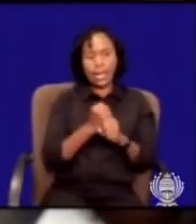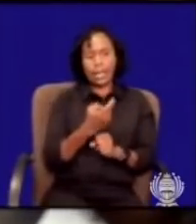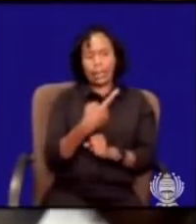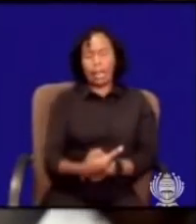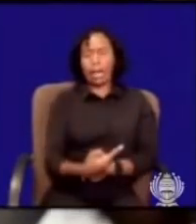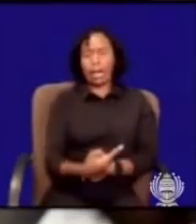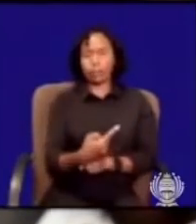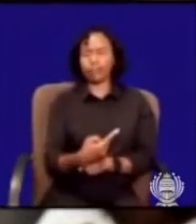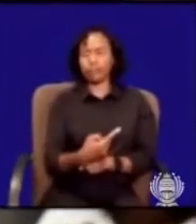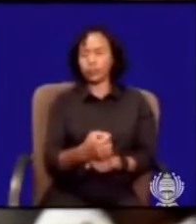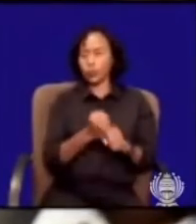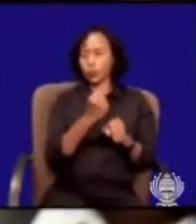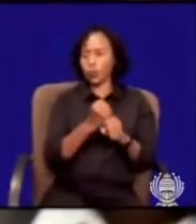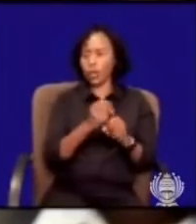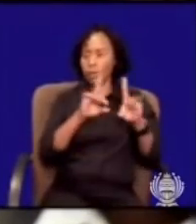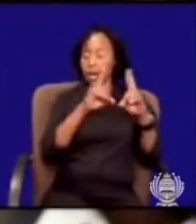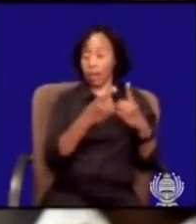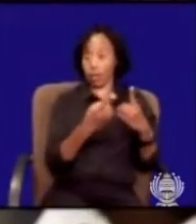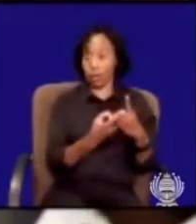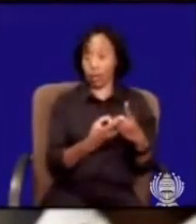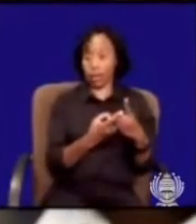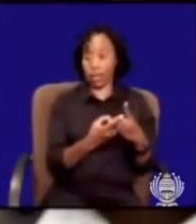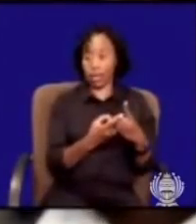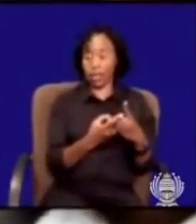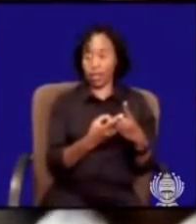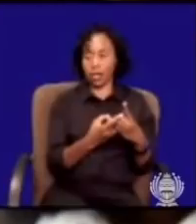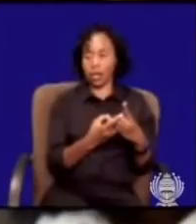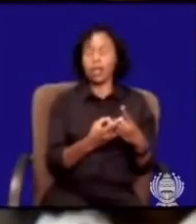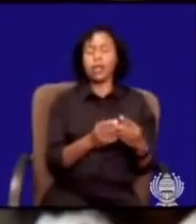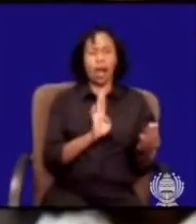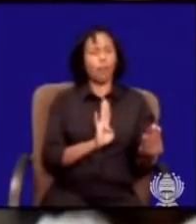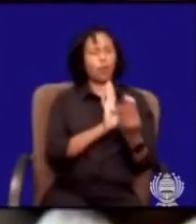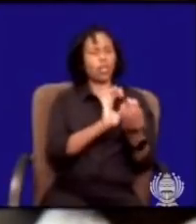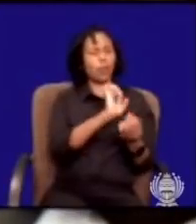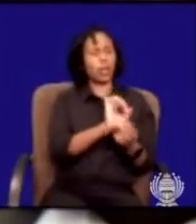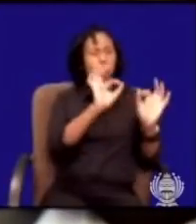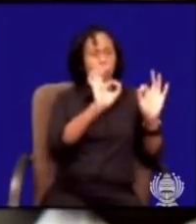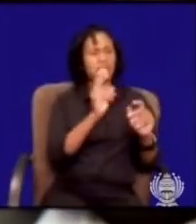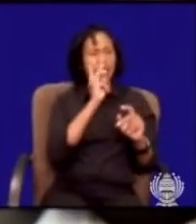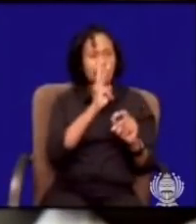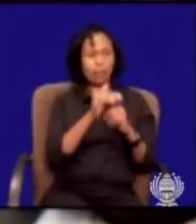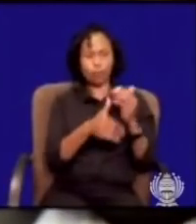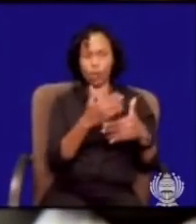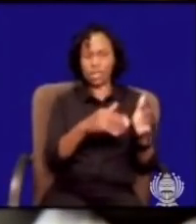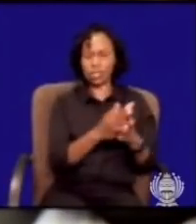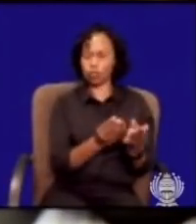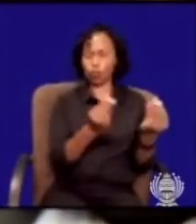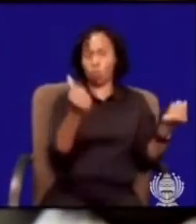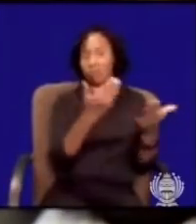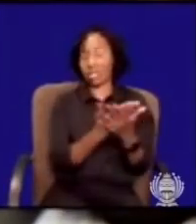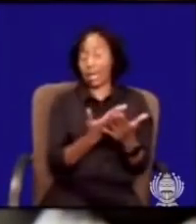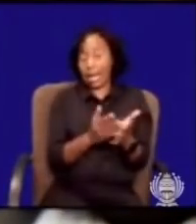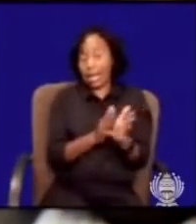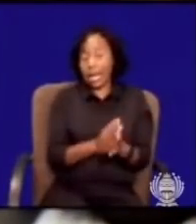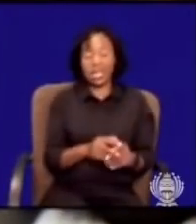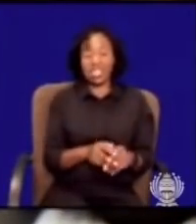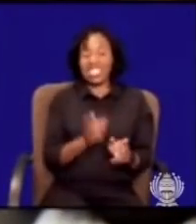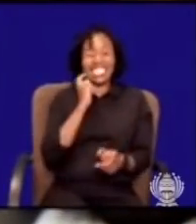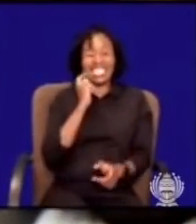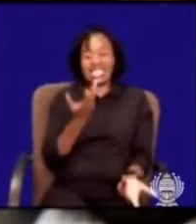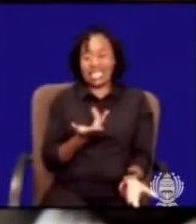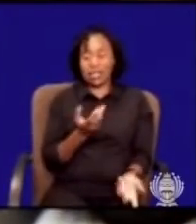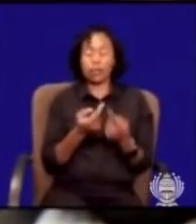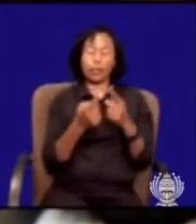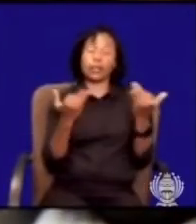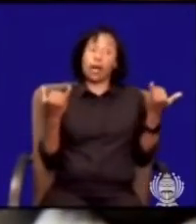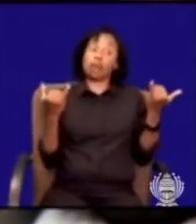June. One would think that their proactive approach would have seen this process resolved timeously and effortlessly. One would be